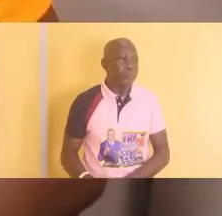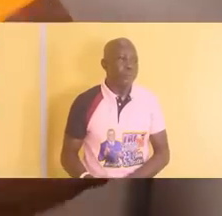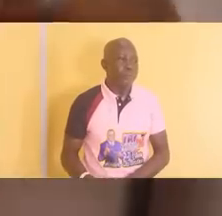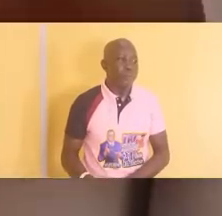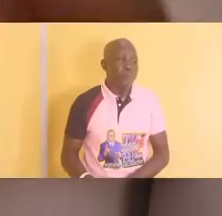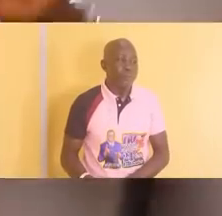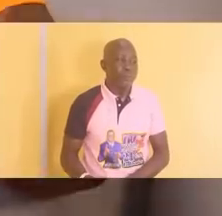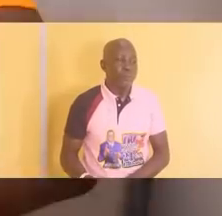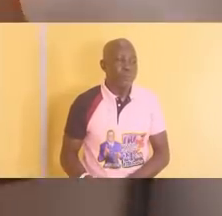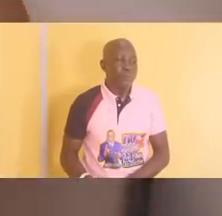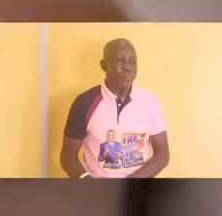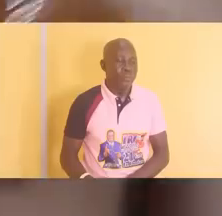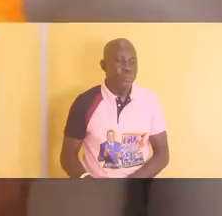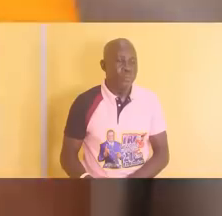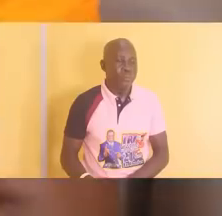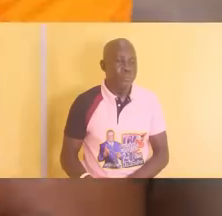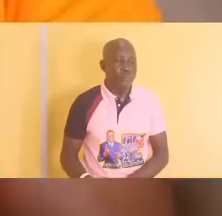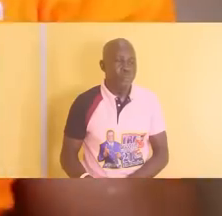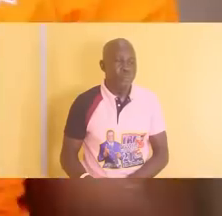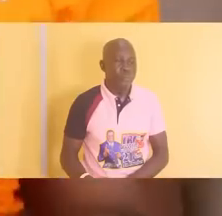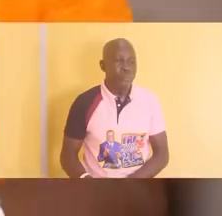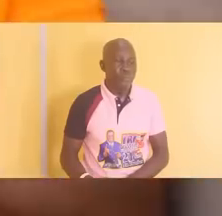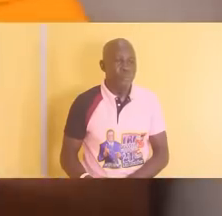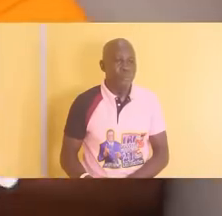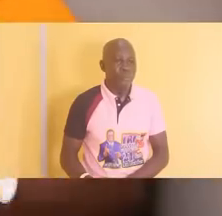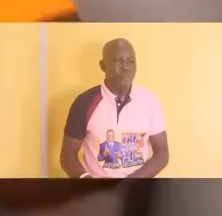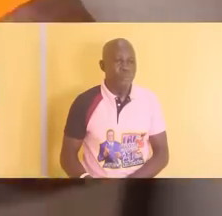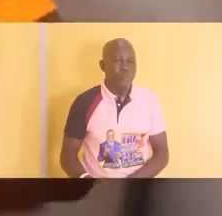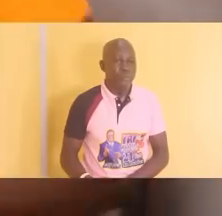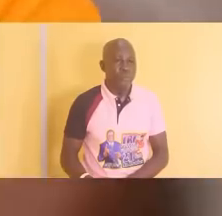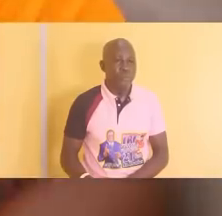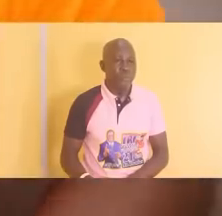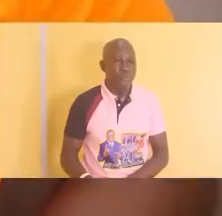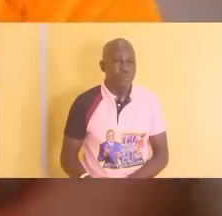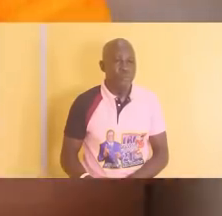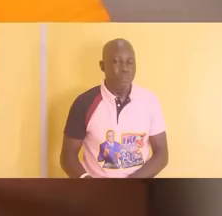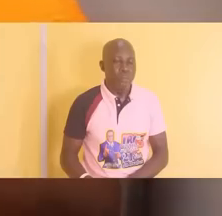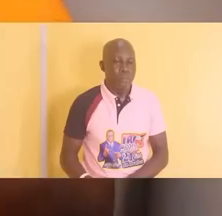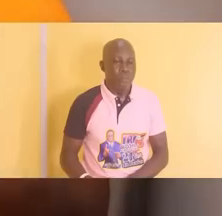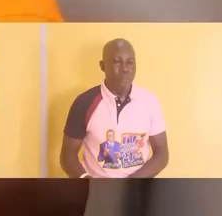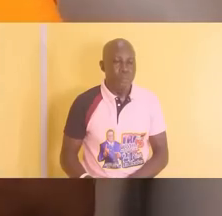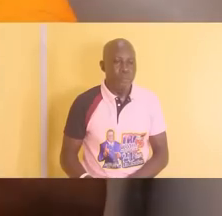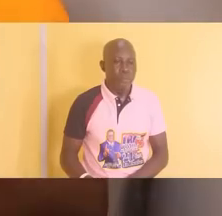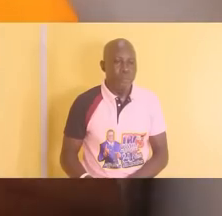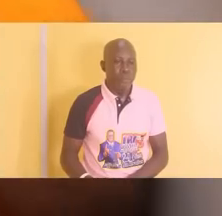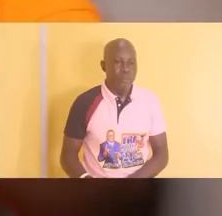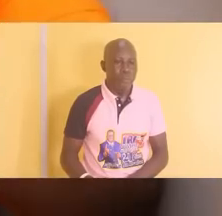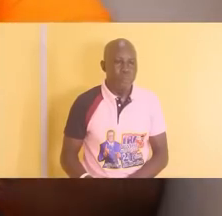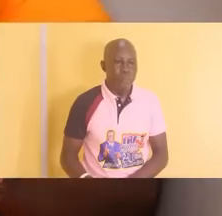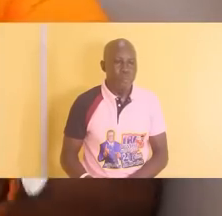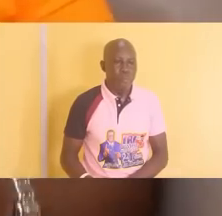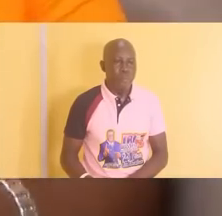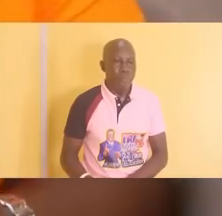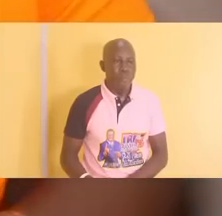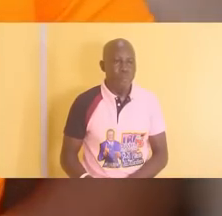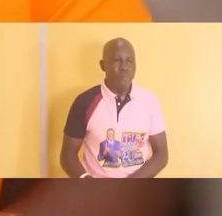mi. Baba mi. Oh. Keka Israeli. Kakabida ya. Ati awon alesin re. Aha. O n po si ri mo. Oh. O si di asu ara re mo. O gba